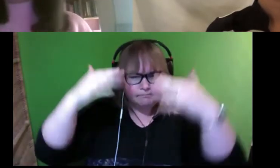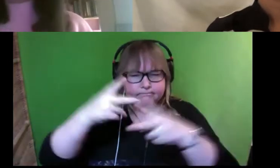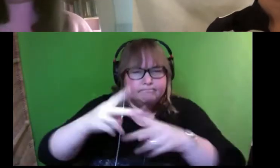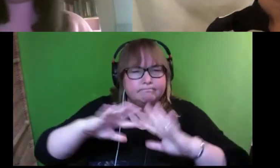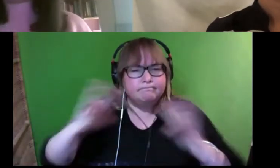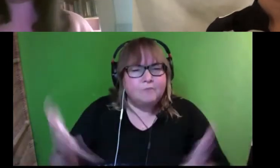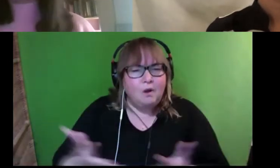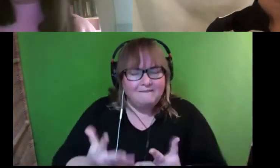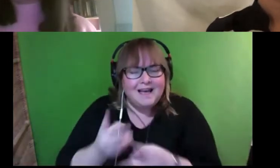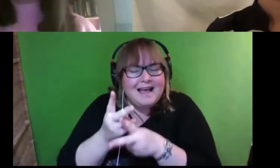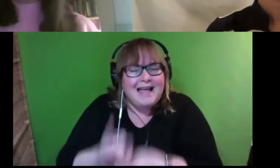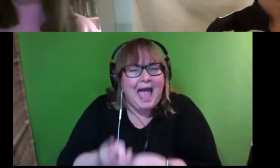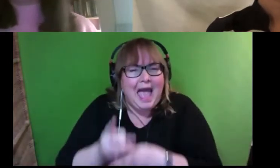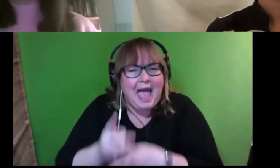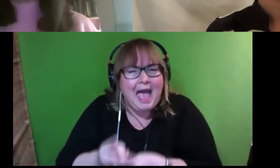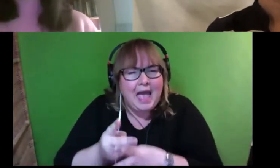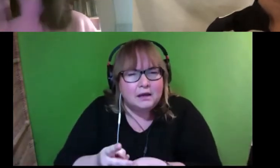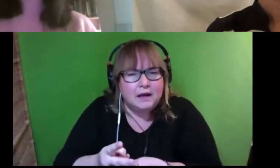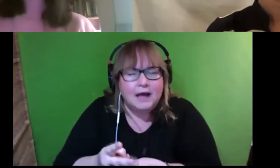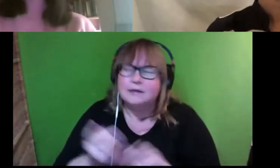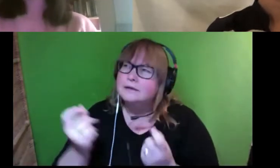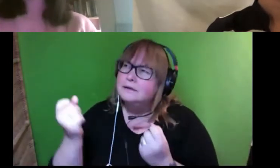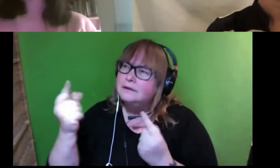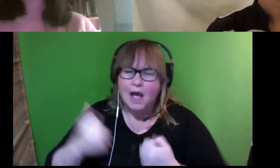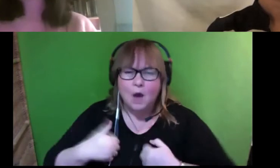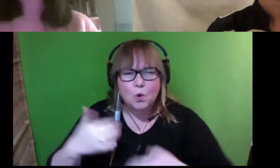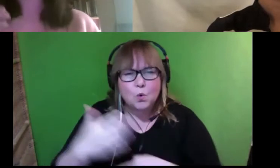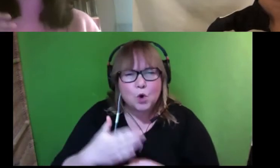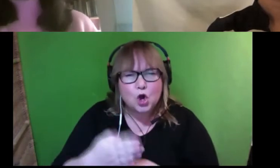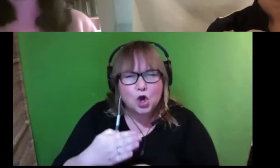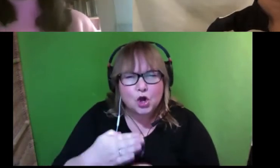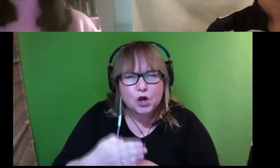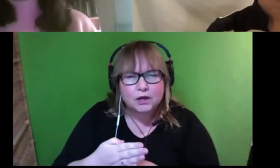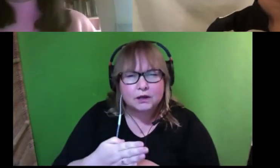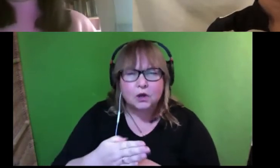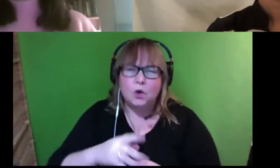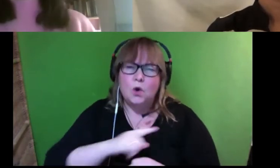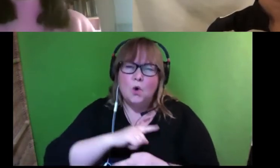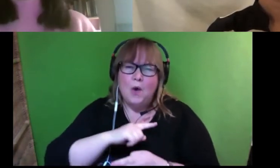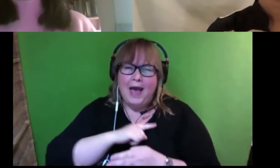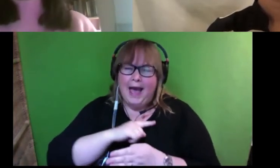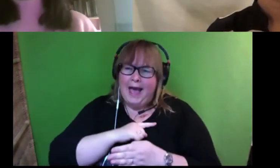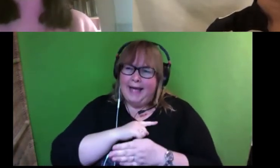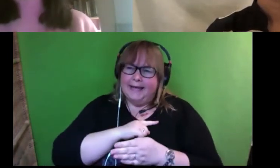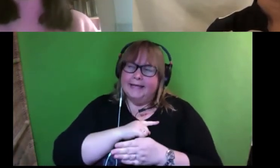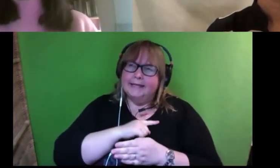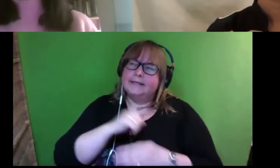we've had that realization about our work. We've also witnessed how the term